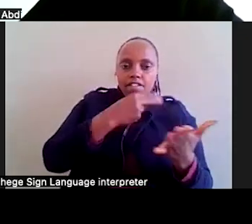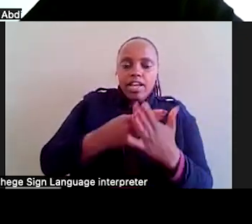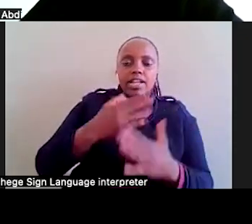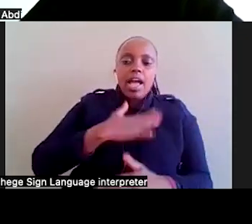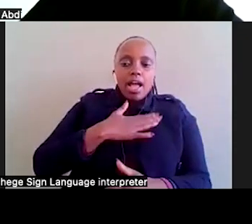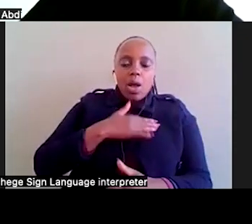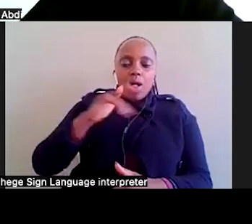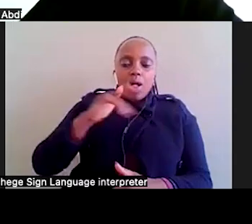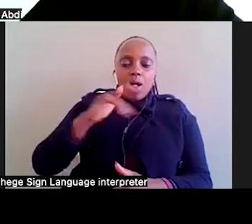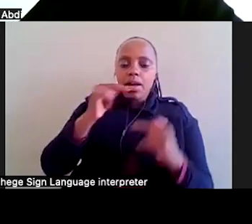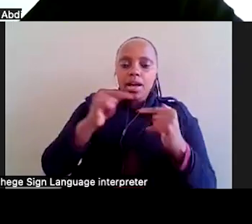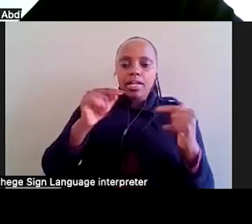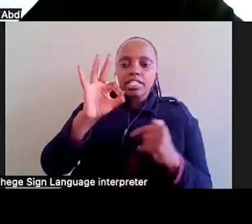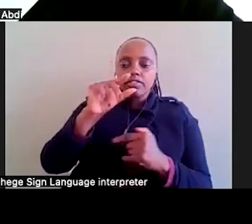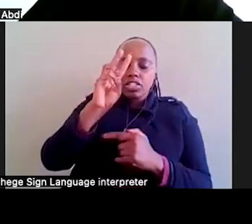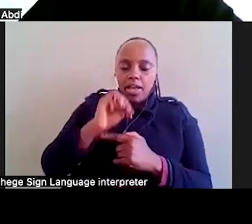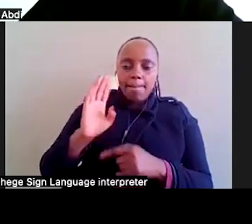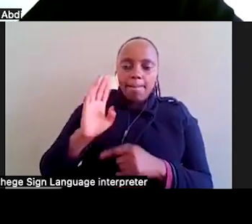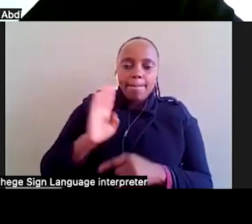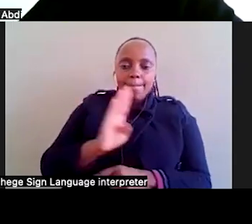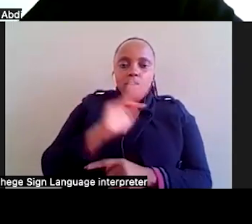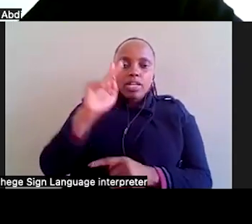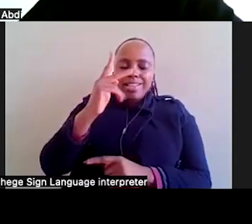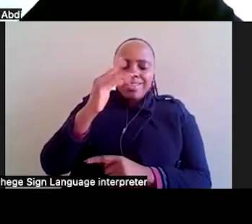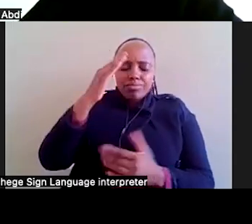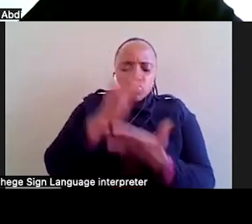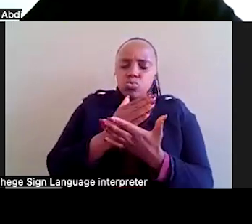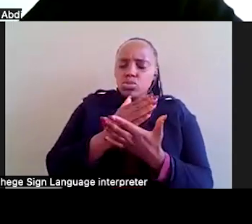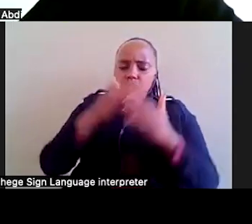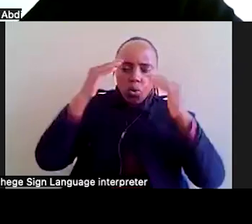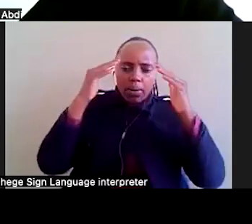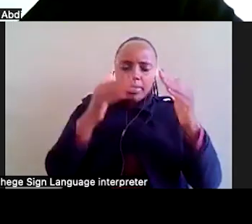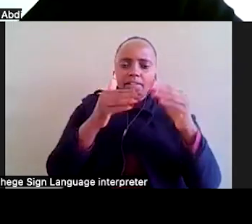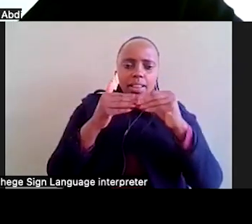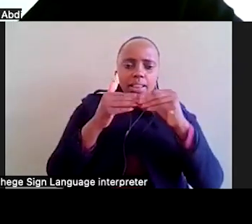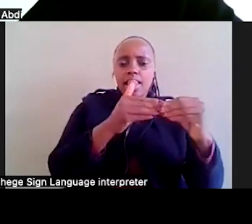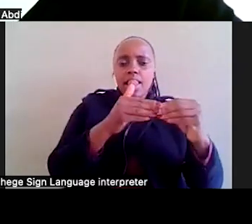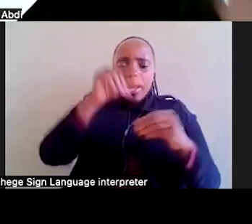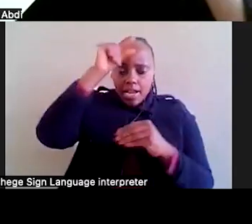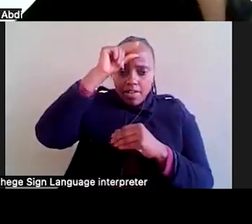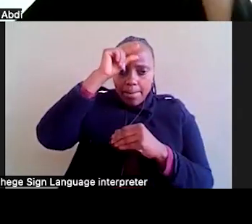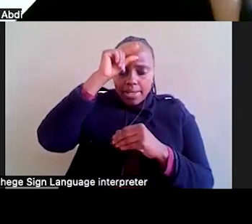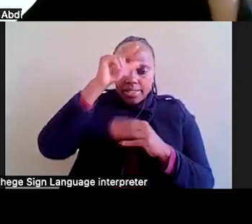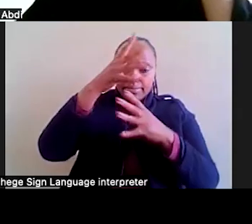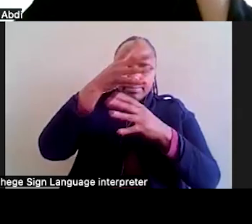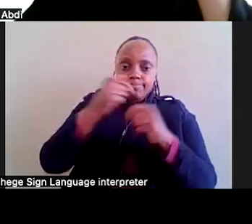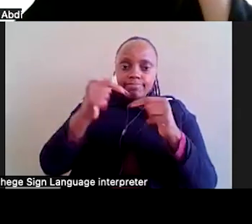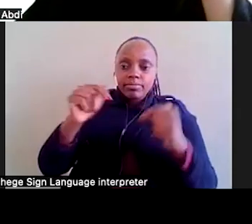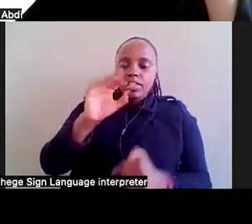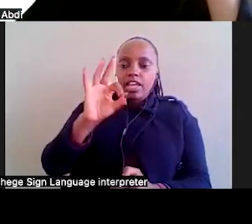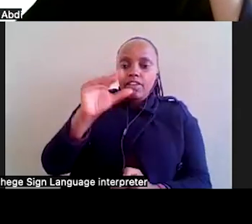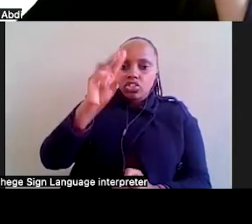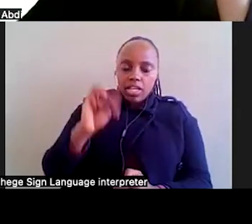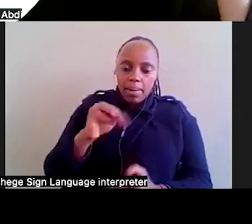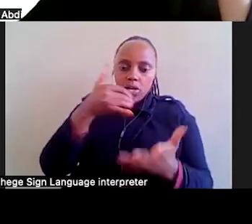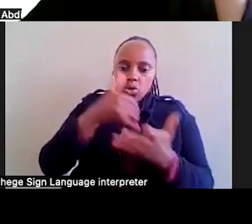the Anti-FGM Board Kenya has always remained yours truly and a leading government agency in the campaign against FGM. Among the